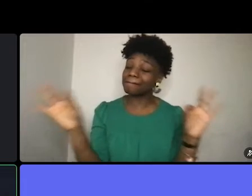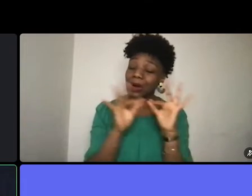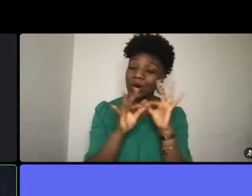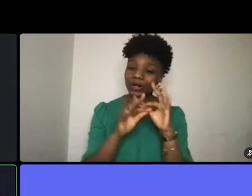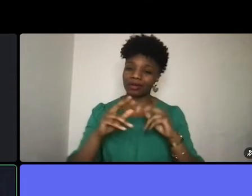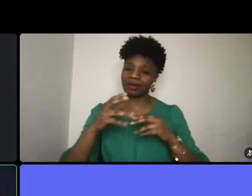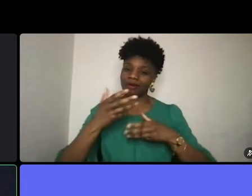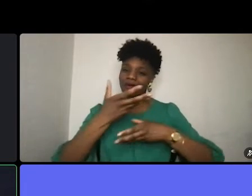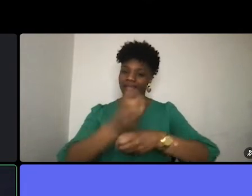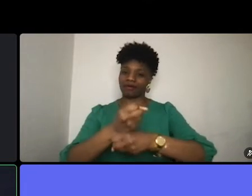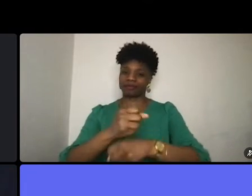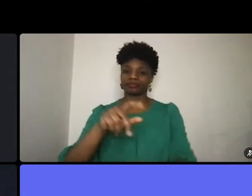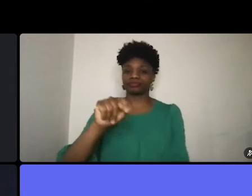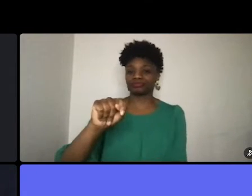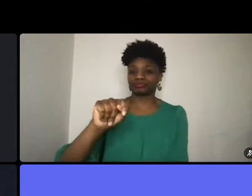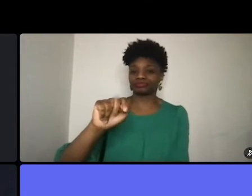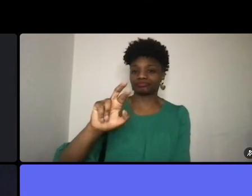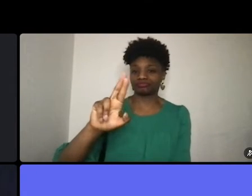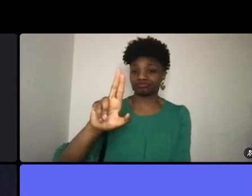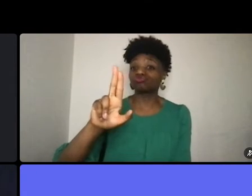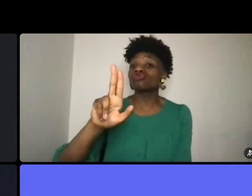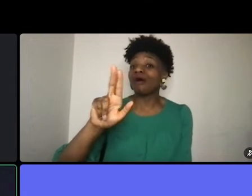because essentially this is